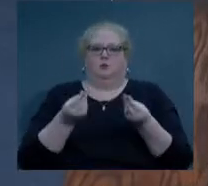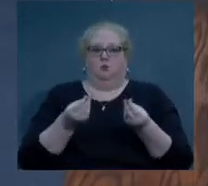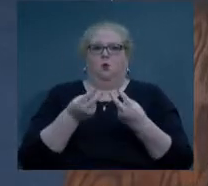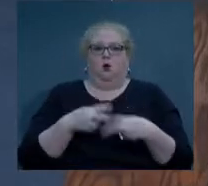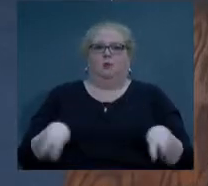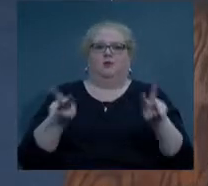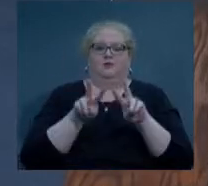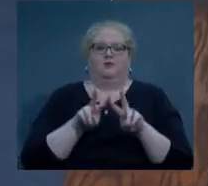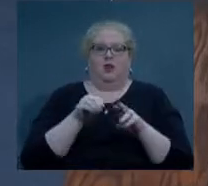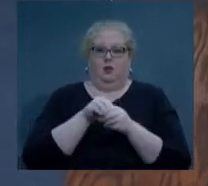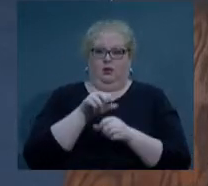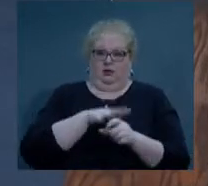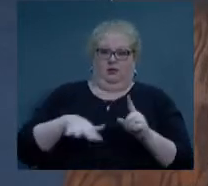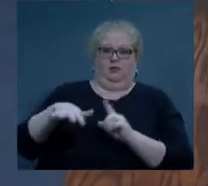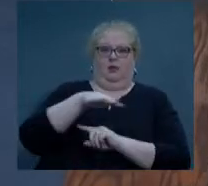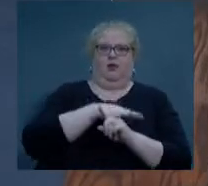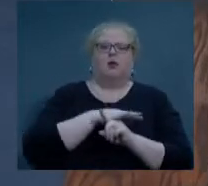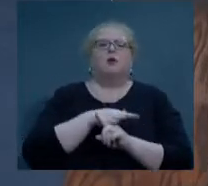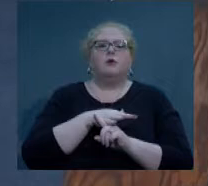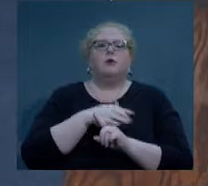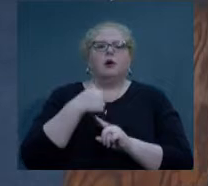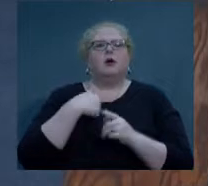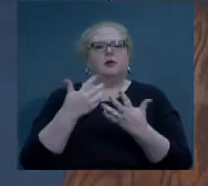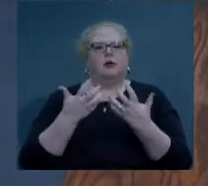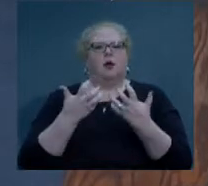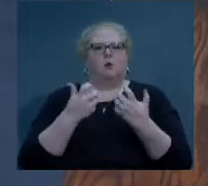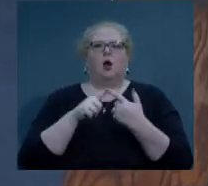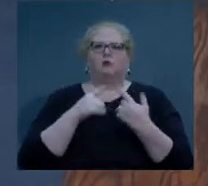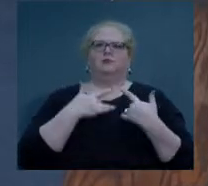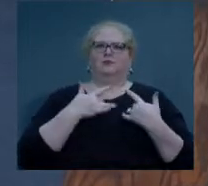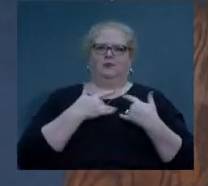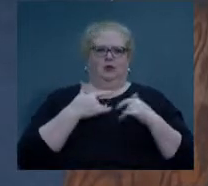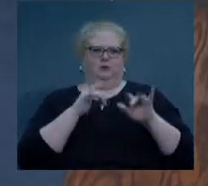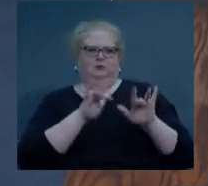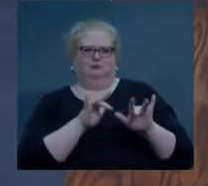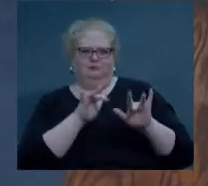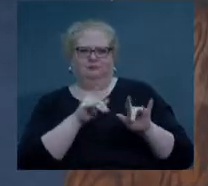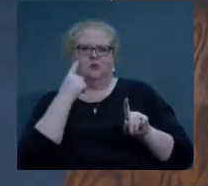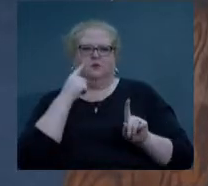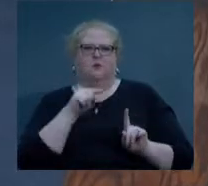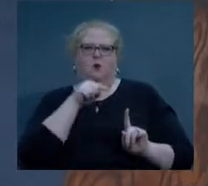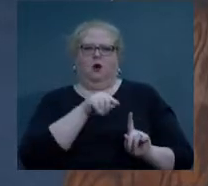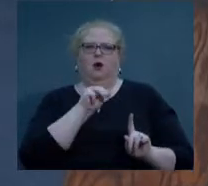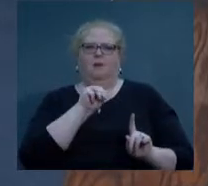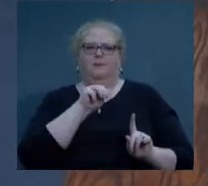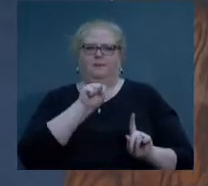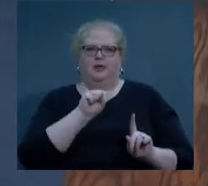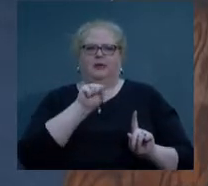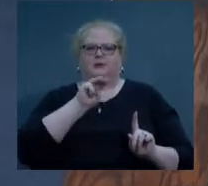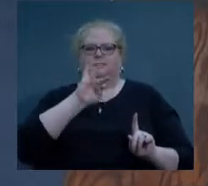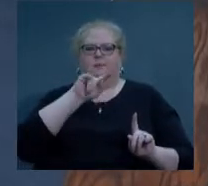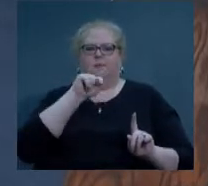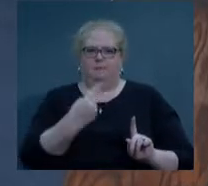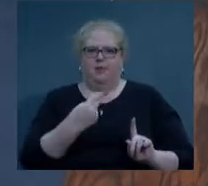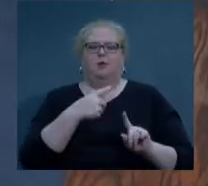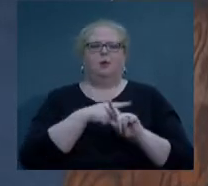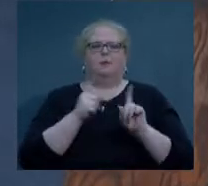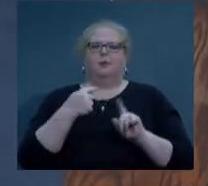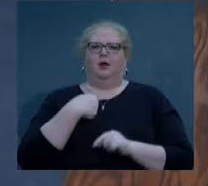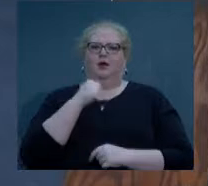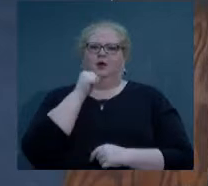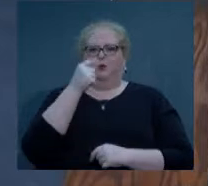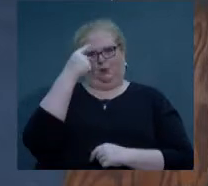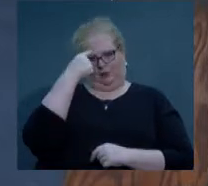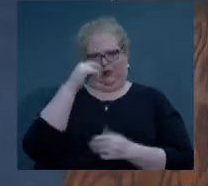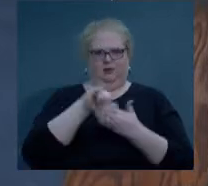I do want to be sympathetic to Ms. Smith. However, I don't think I should